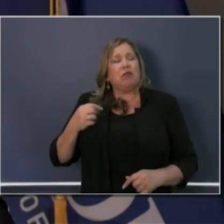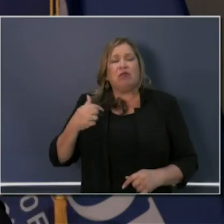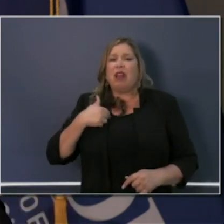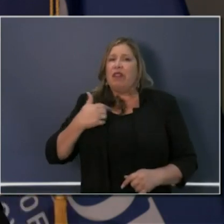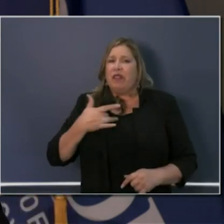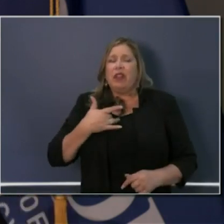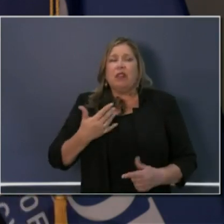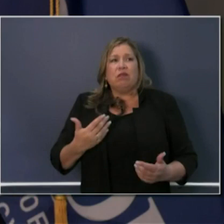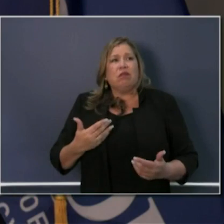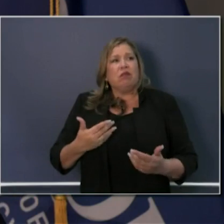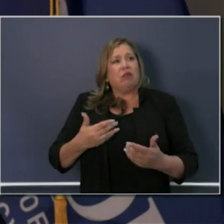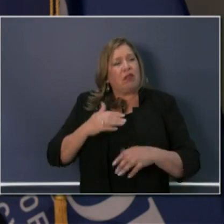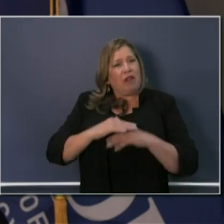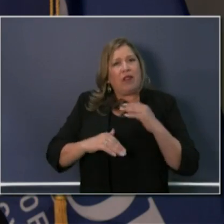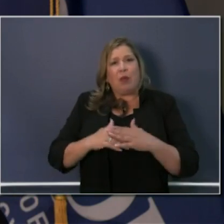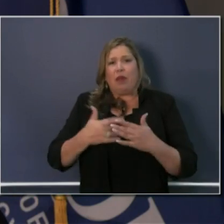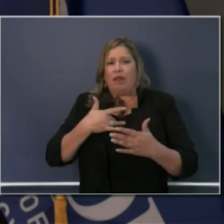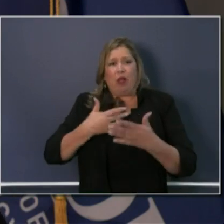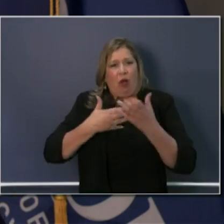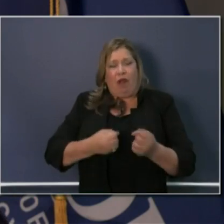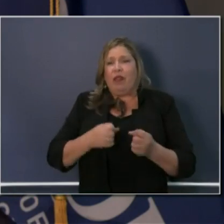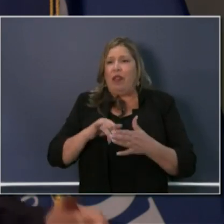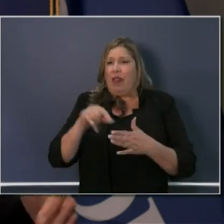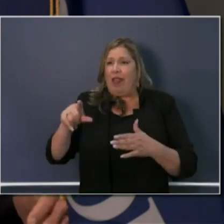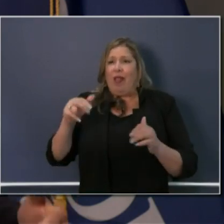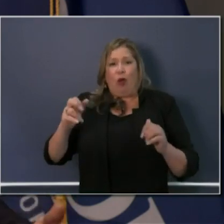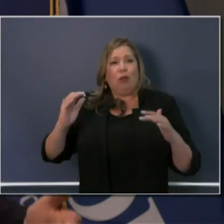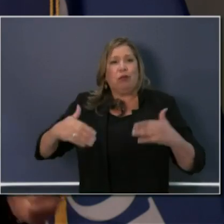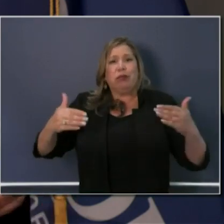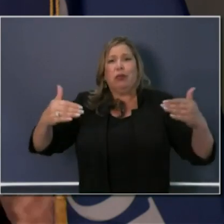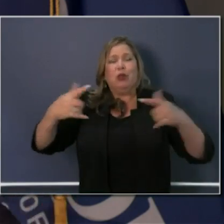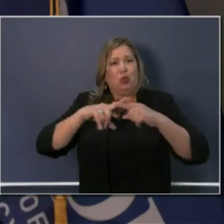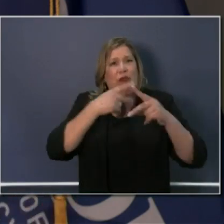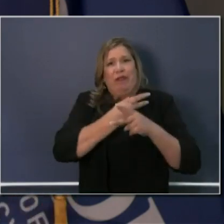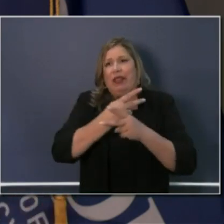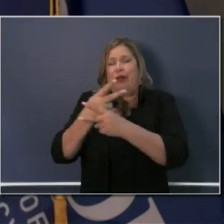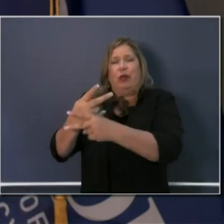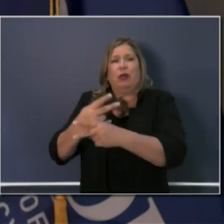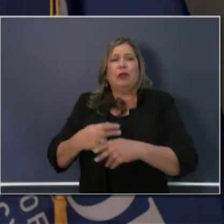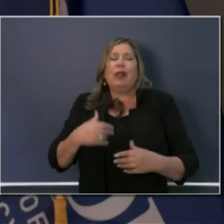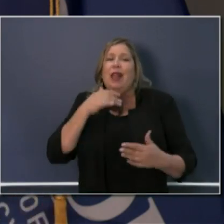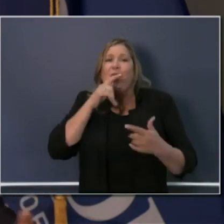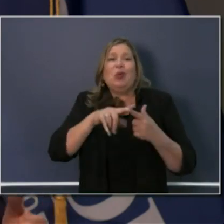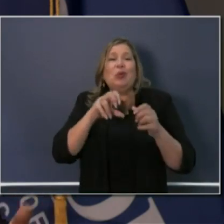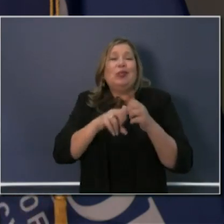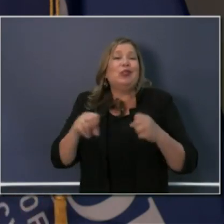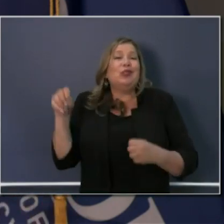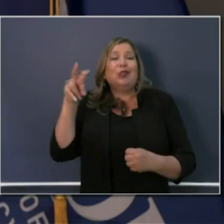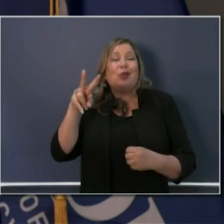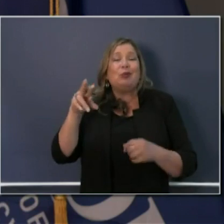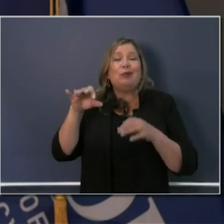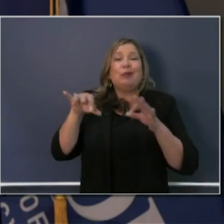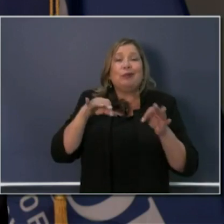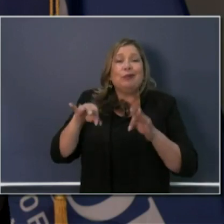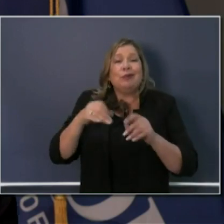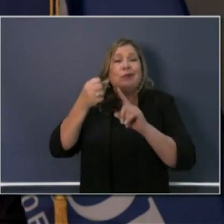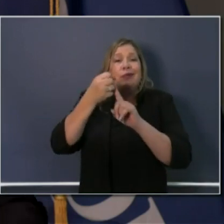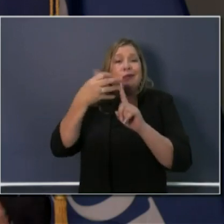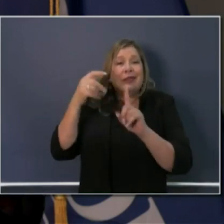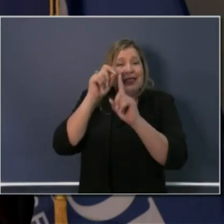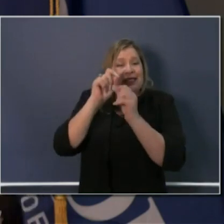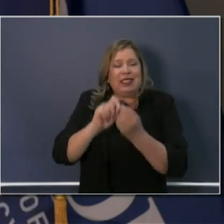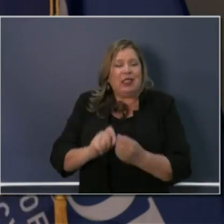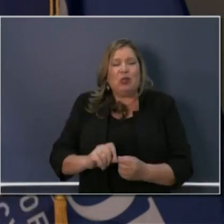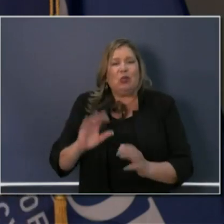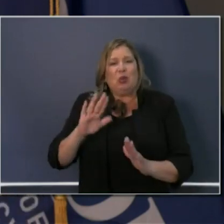confident that those are proceeding. I don't want to get ahead of my skis. I don't want to get into some of the details of where they think we are. That's